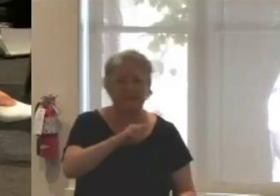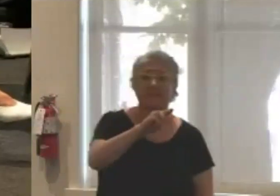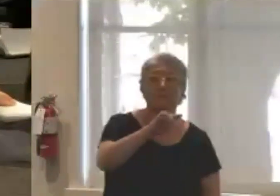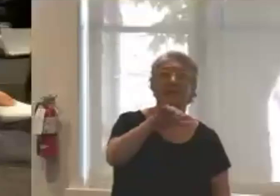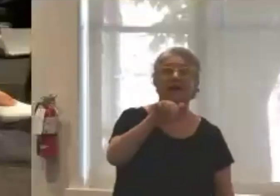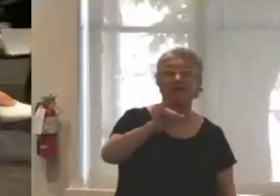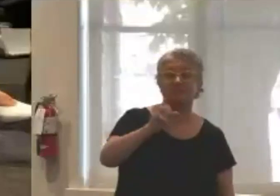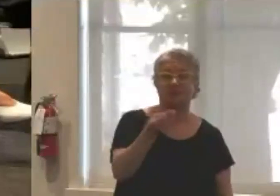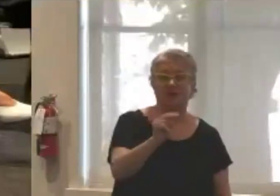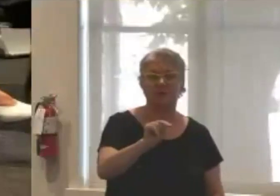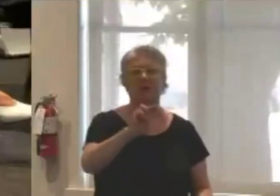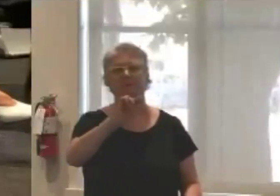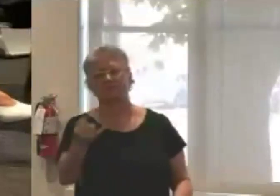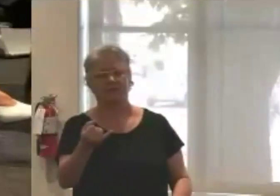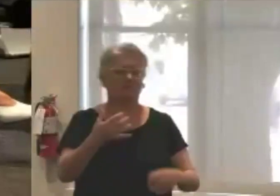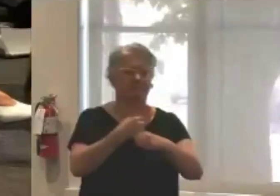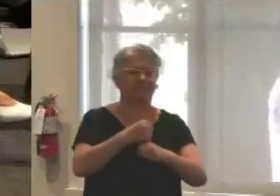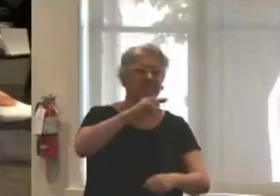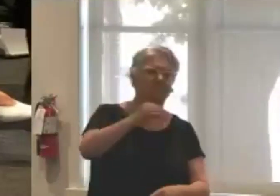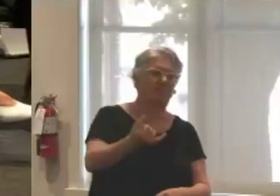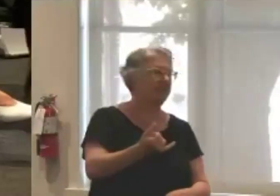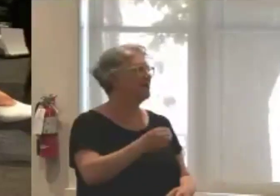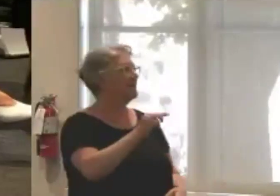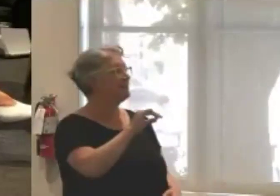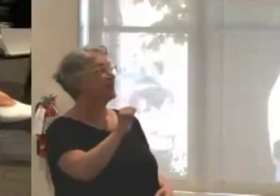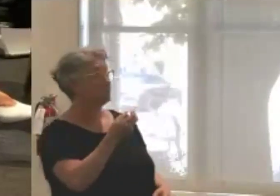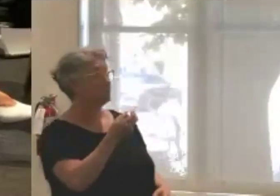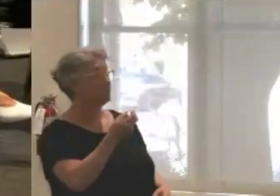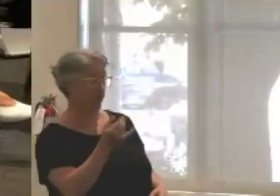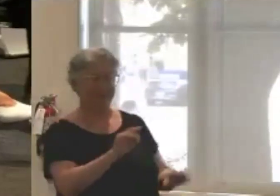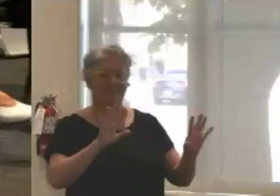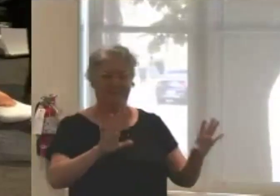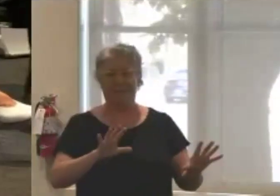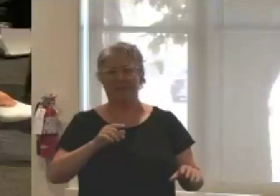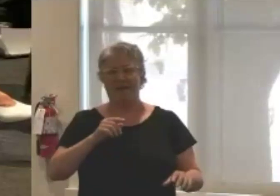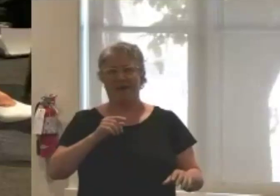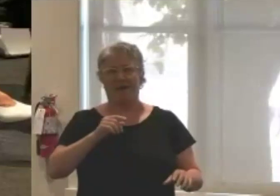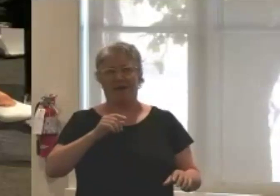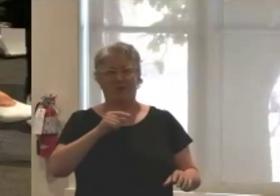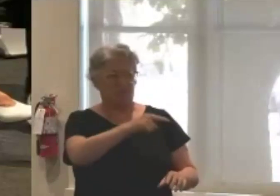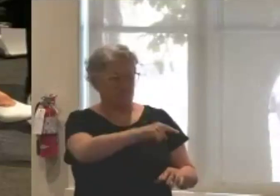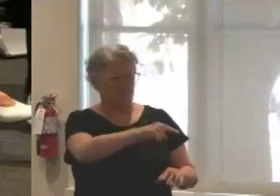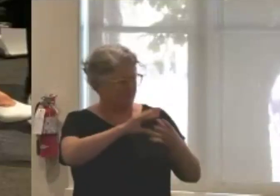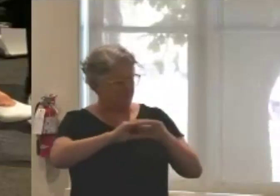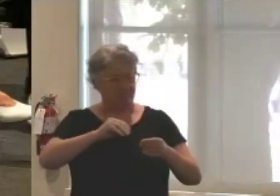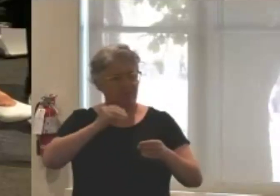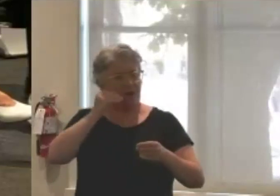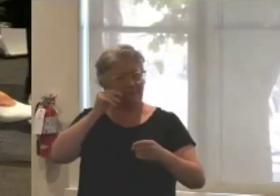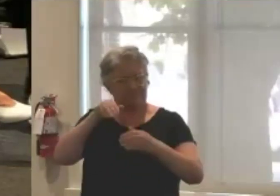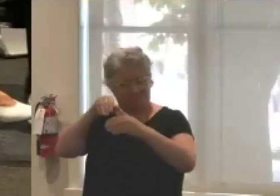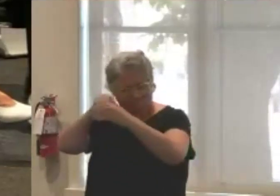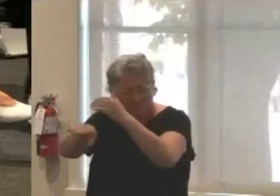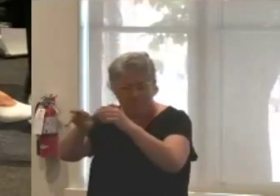Mia Jan. Yeah, or MJ for short, whatever you prefer. Mia Jan, you mentioned about in-home assessments. Can you